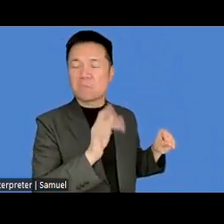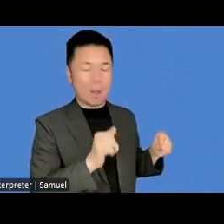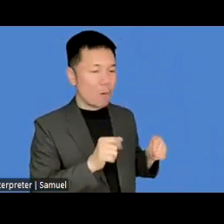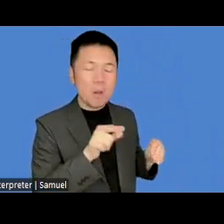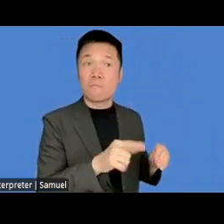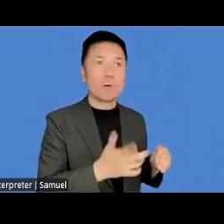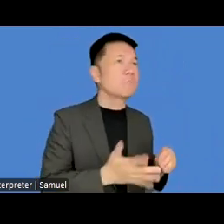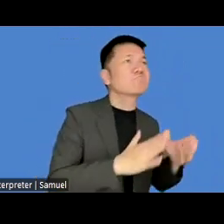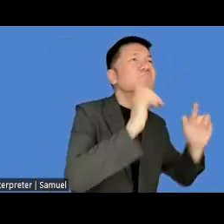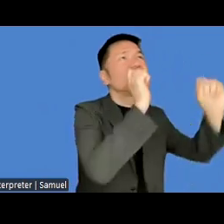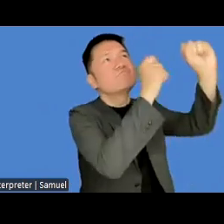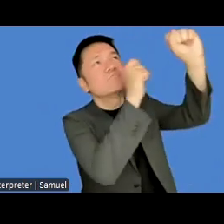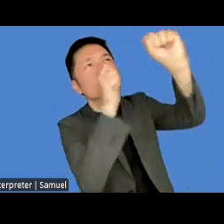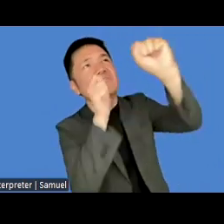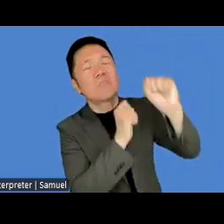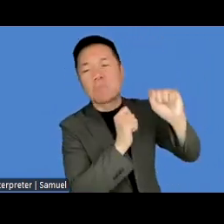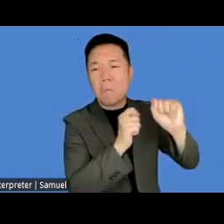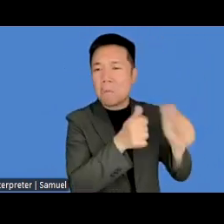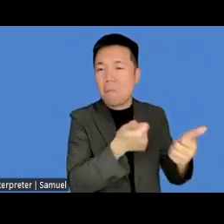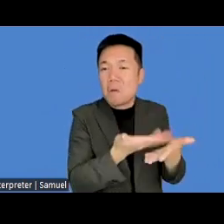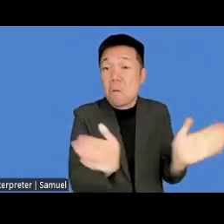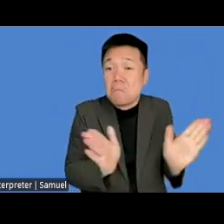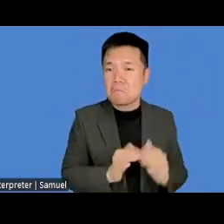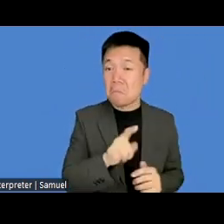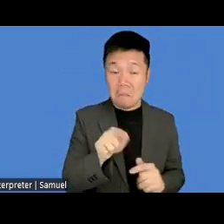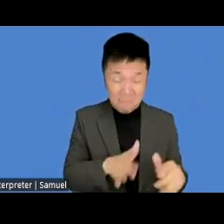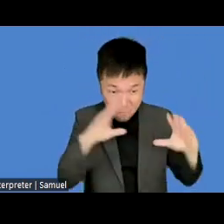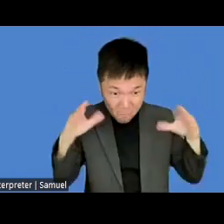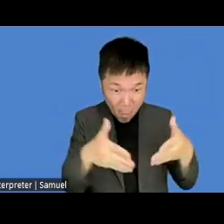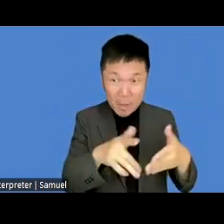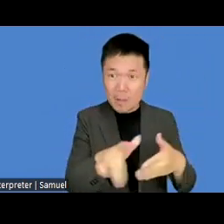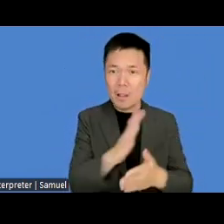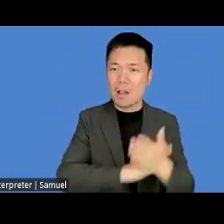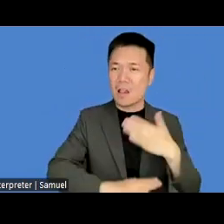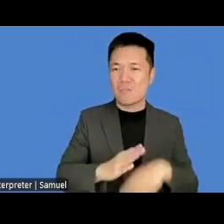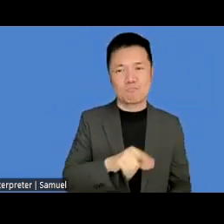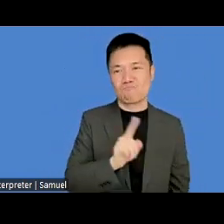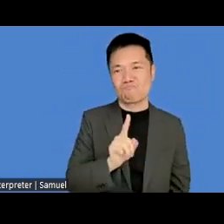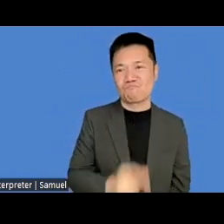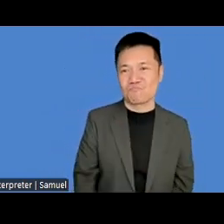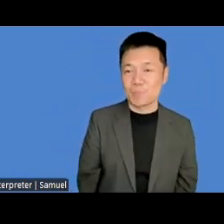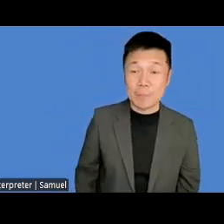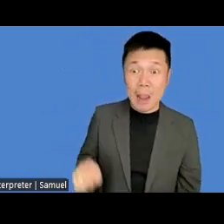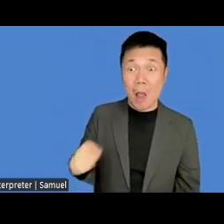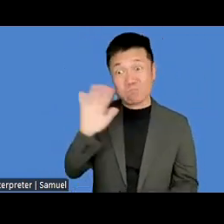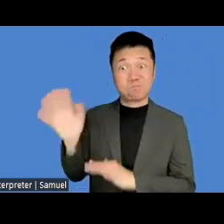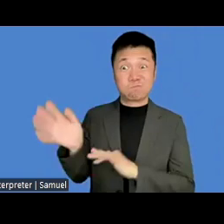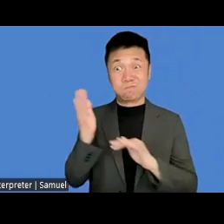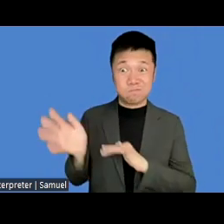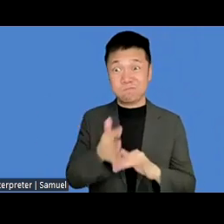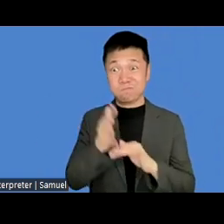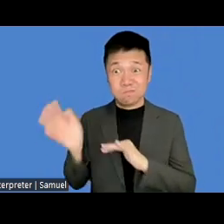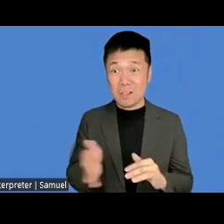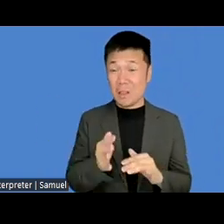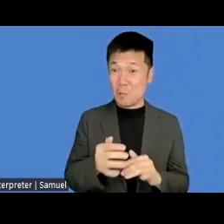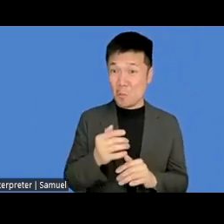emergency. This is not a problem that happened because of the hurricane. This is a problem that has been happening for